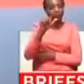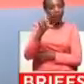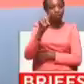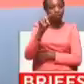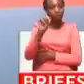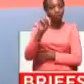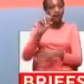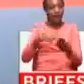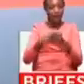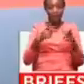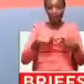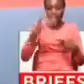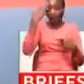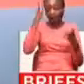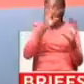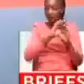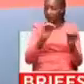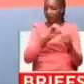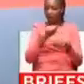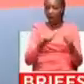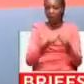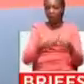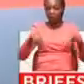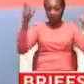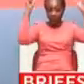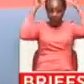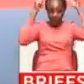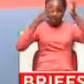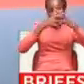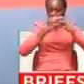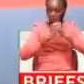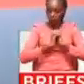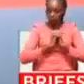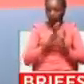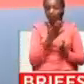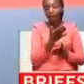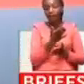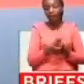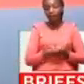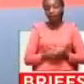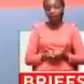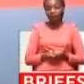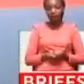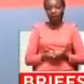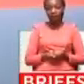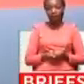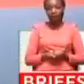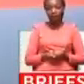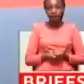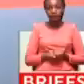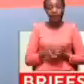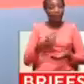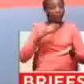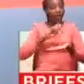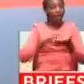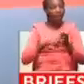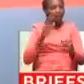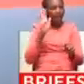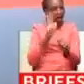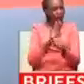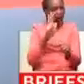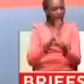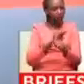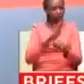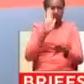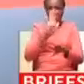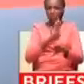this guy spiritually is a very high level sorcerer. And not just Chameleon, I mean, musicians all over the